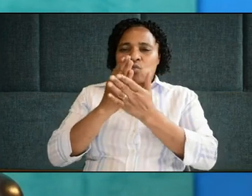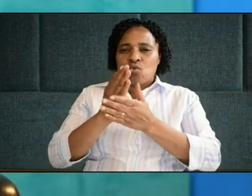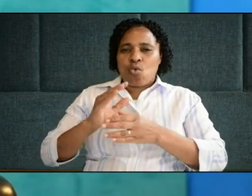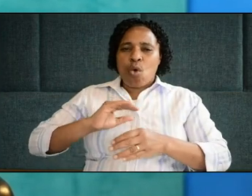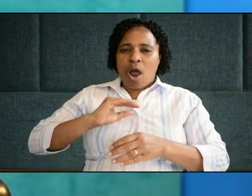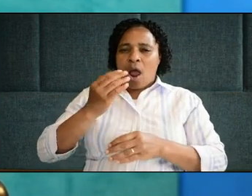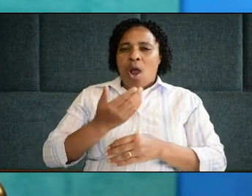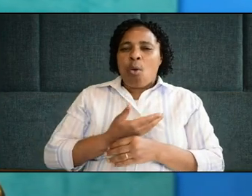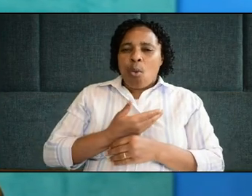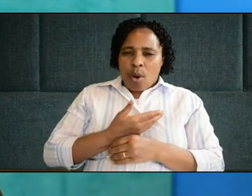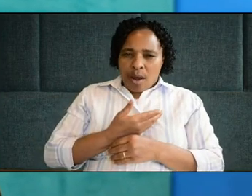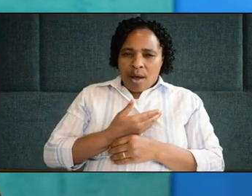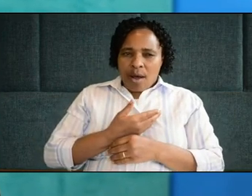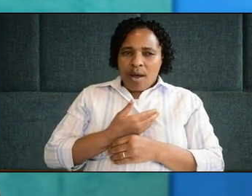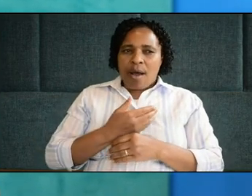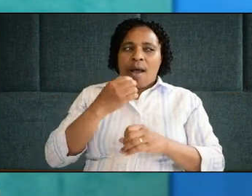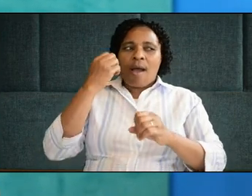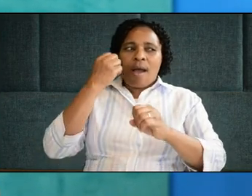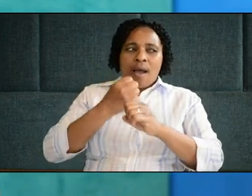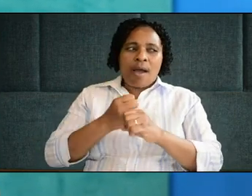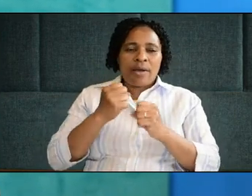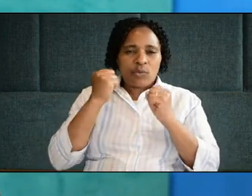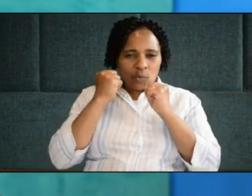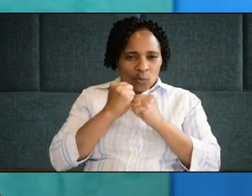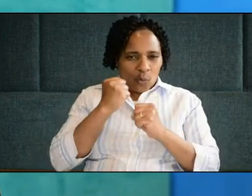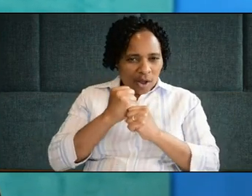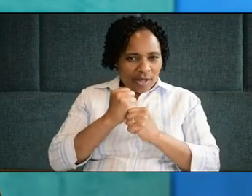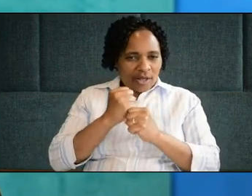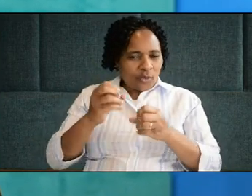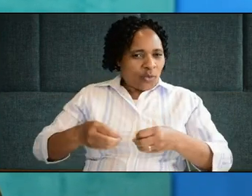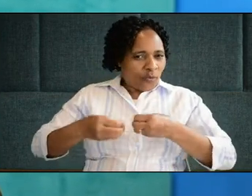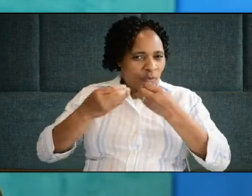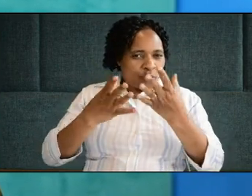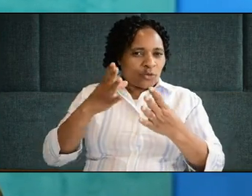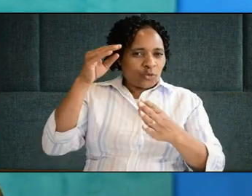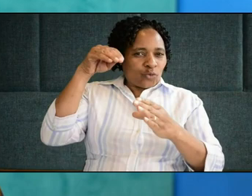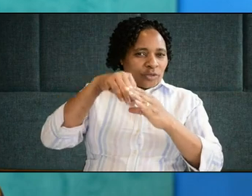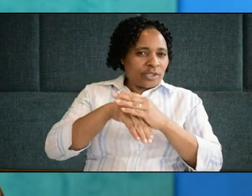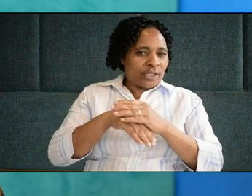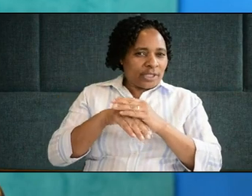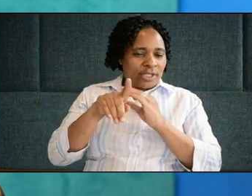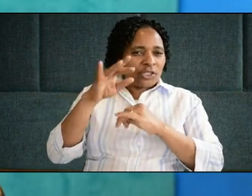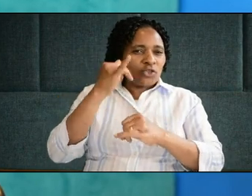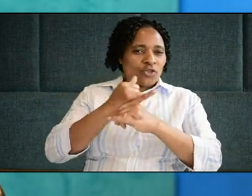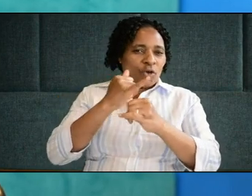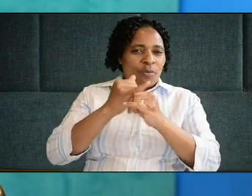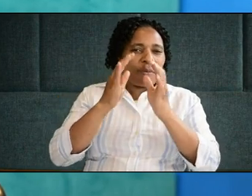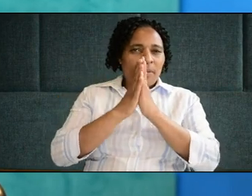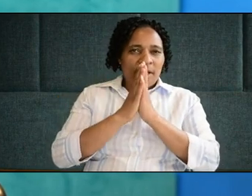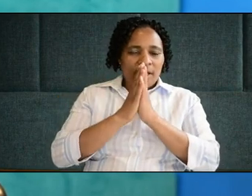our hard work that you have put through this job. For this we pray,